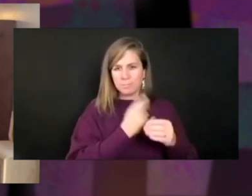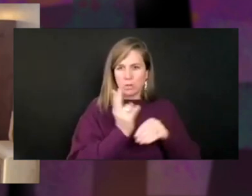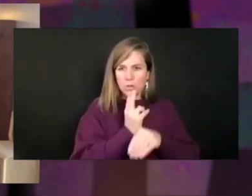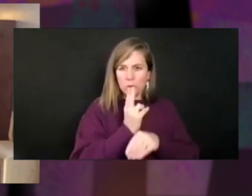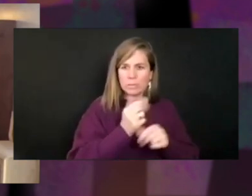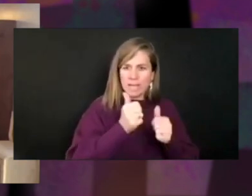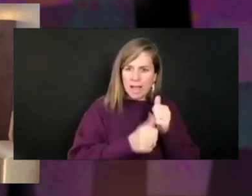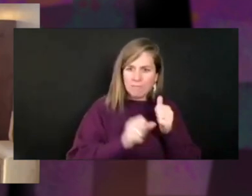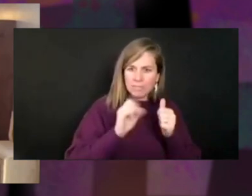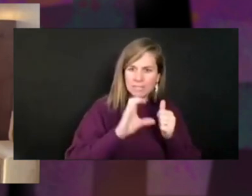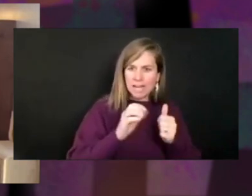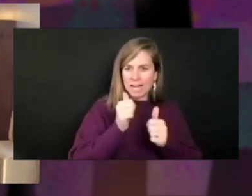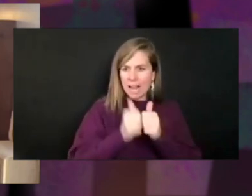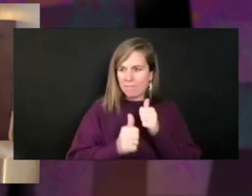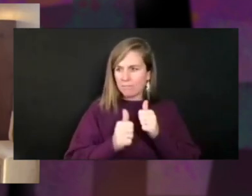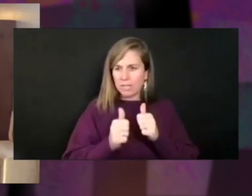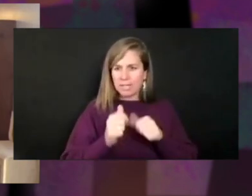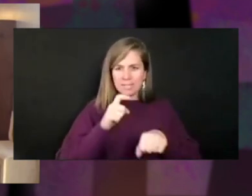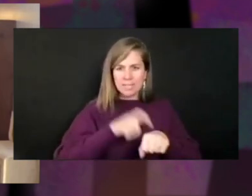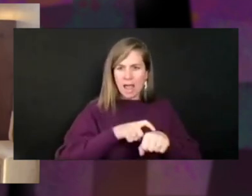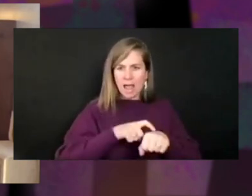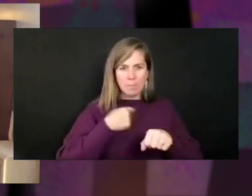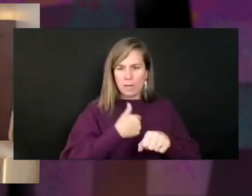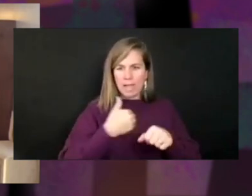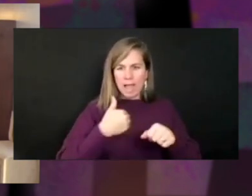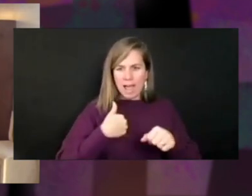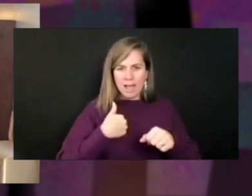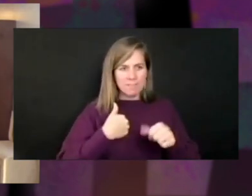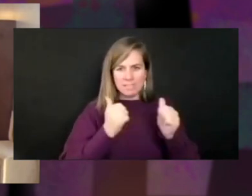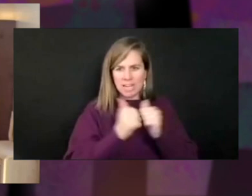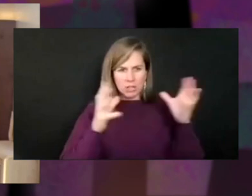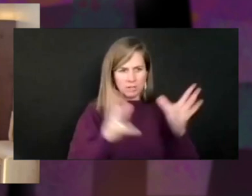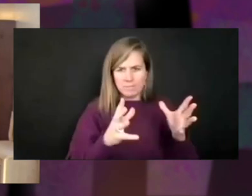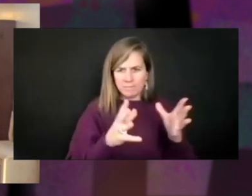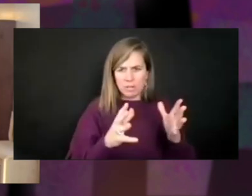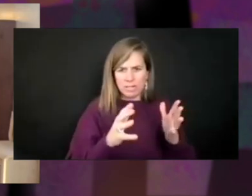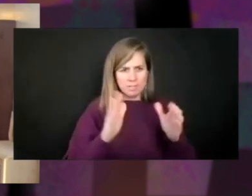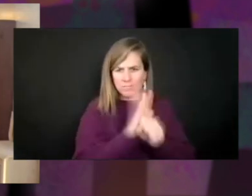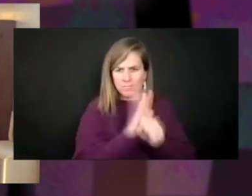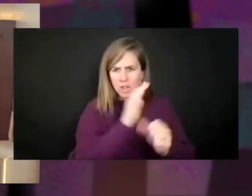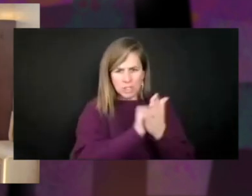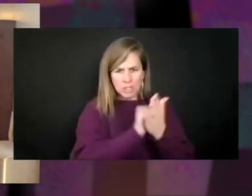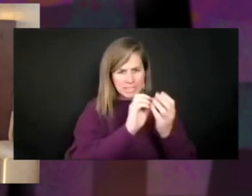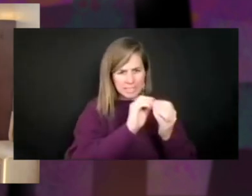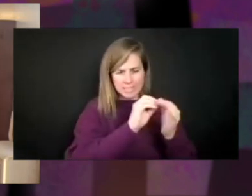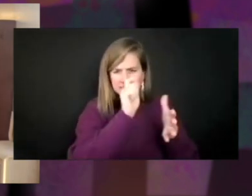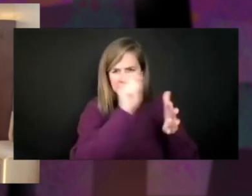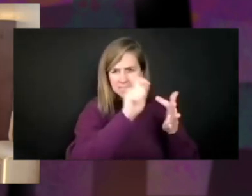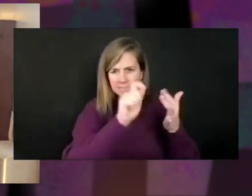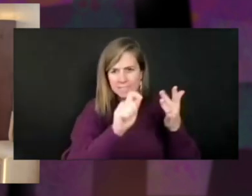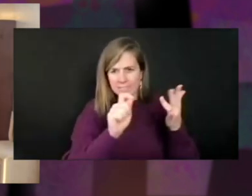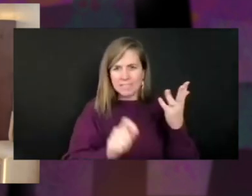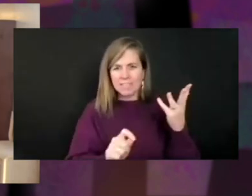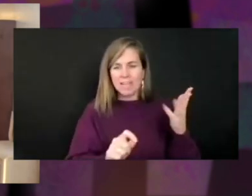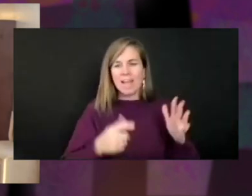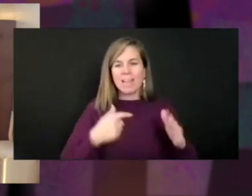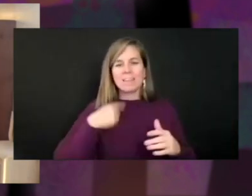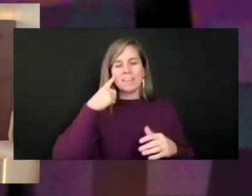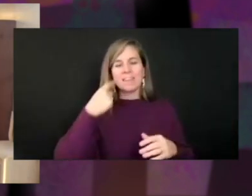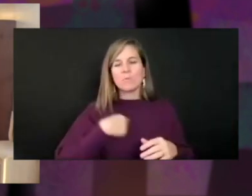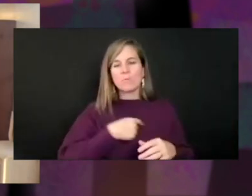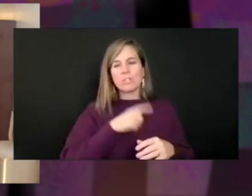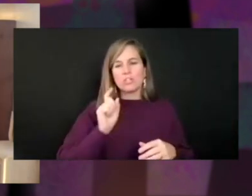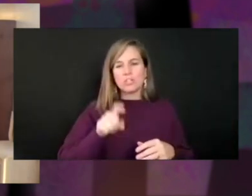every time that we have together in a pre-programmed way, a very full agenda. I think we could plan for